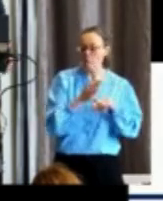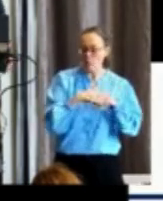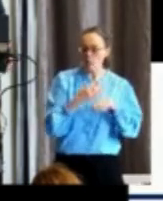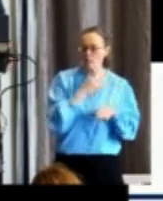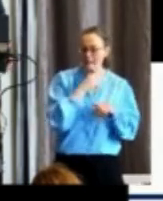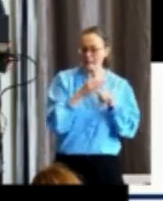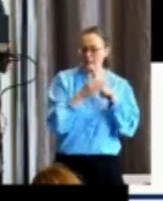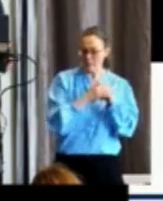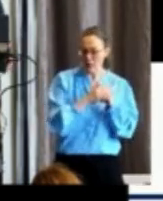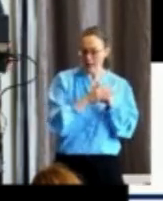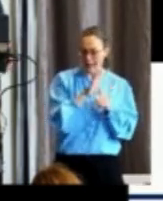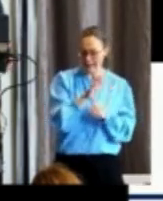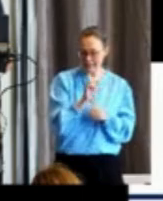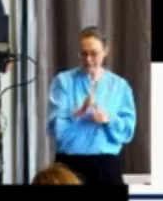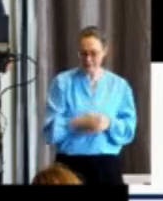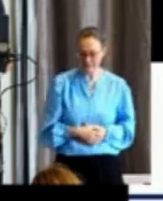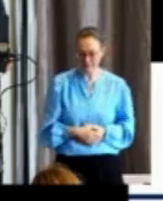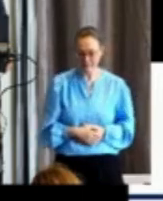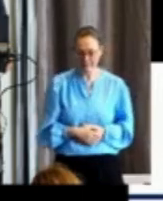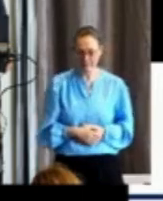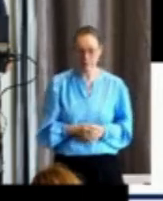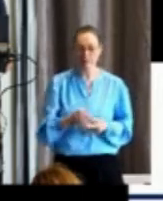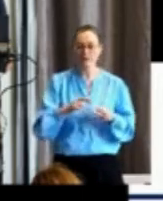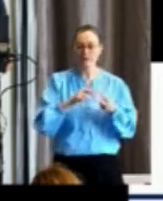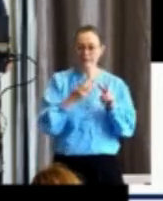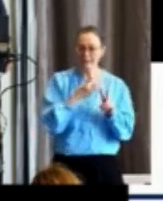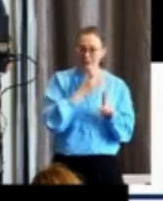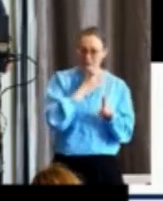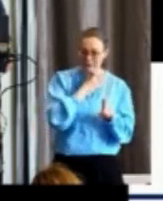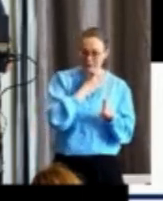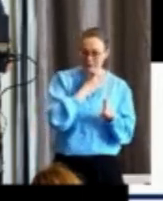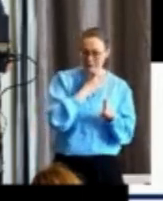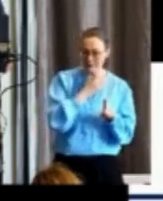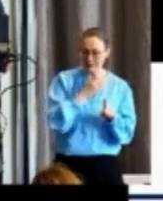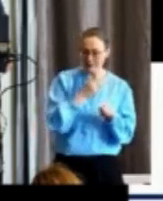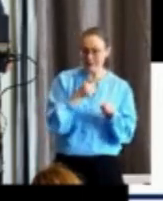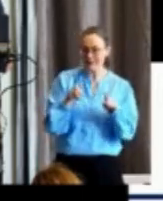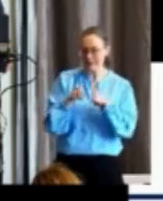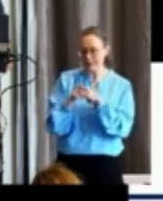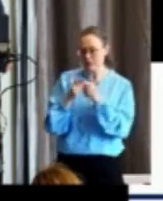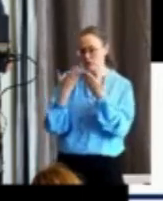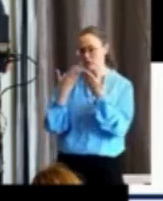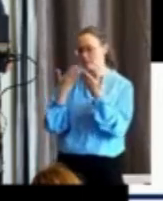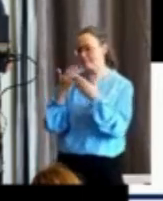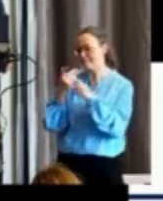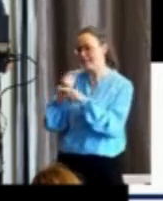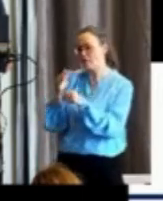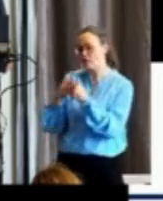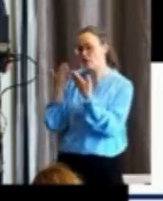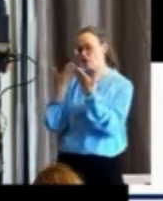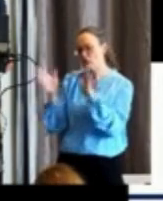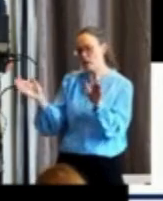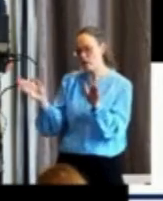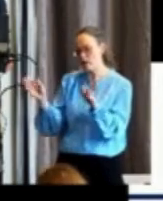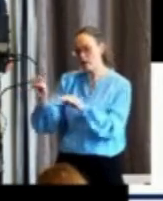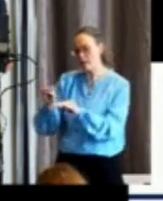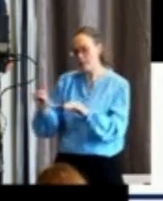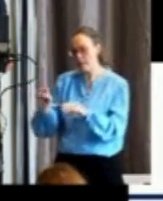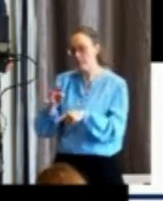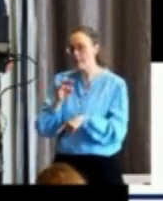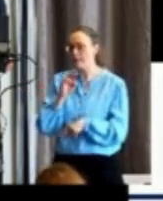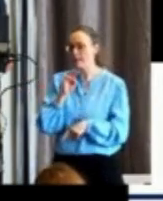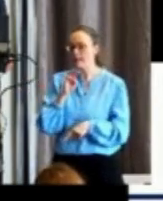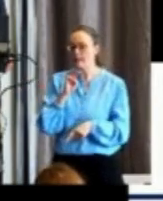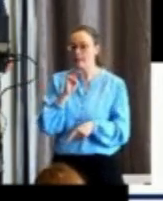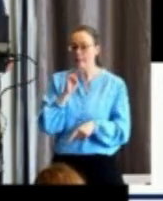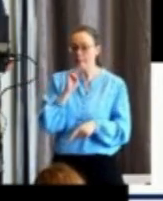encephalitis. And that genetic risk factor is really common in the general population. So it appears to be that there might be